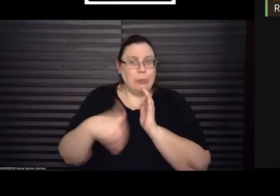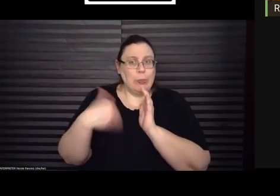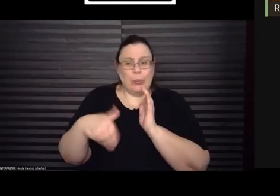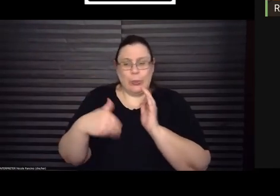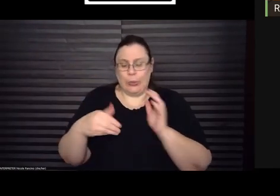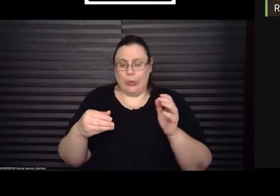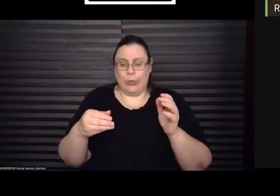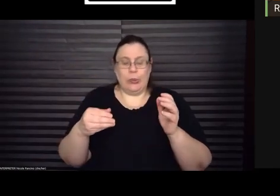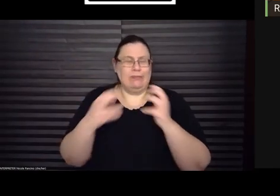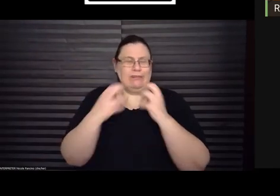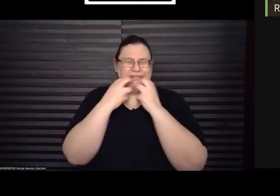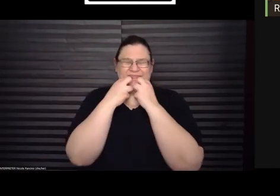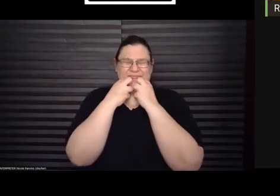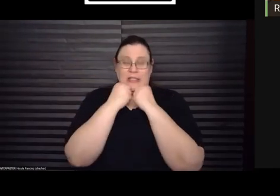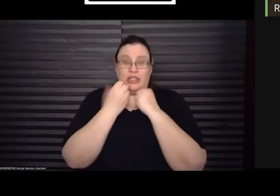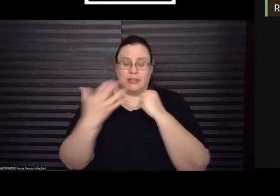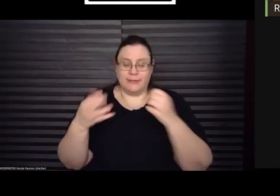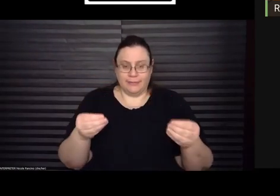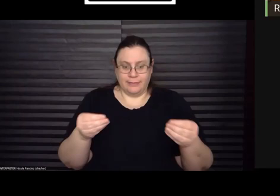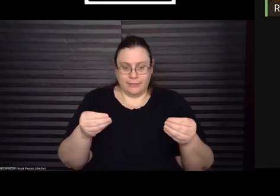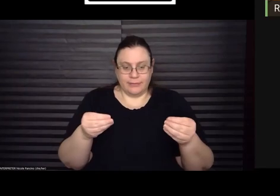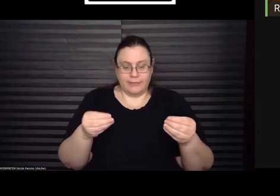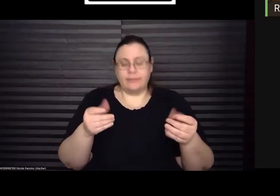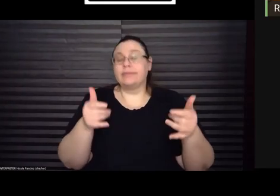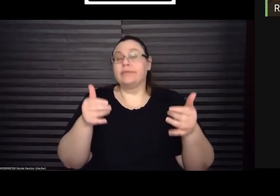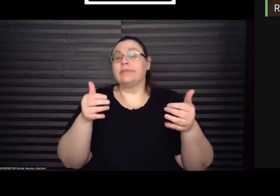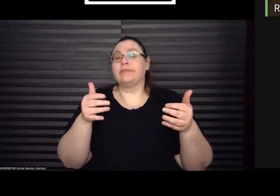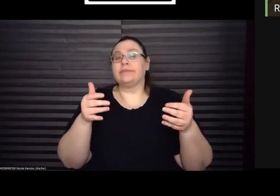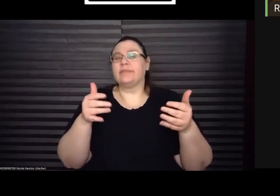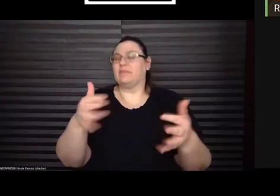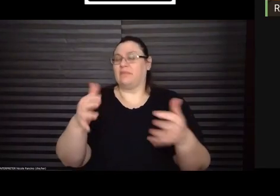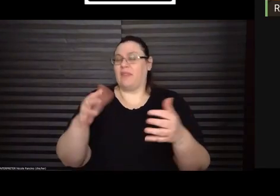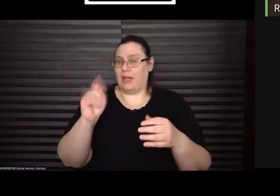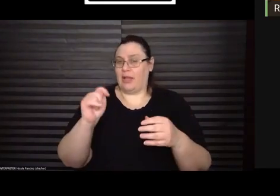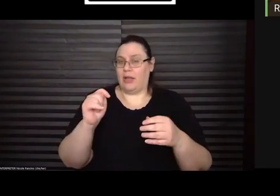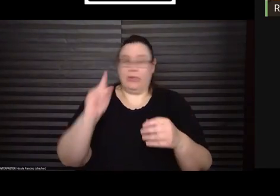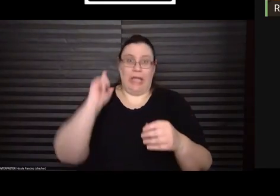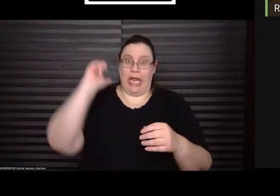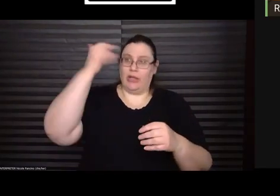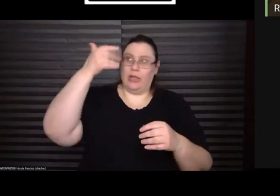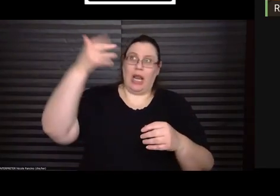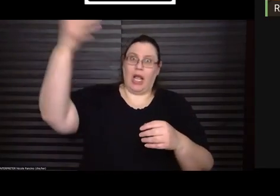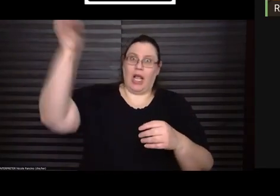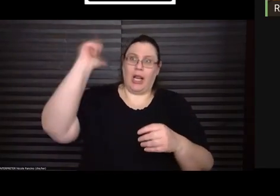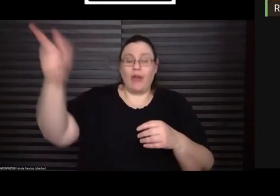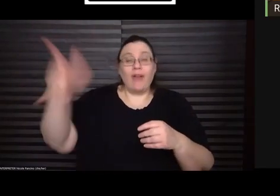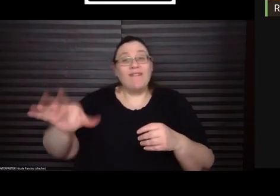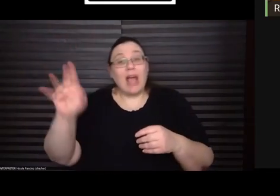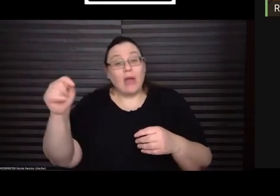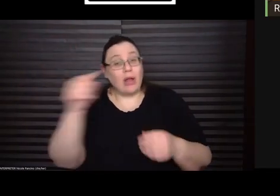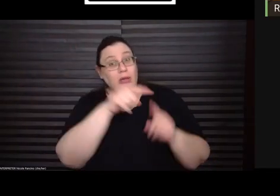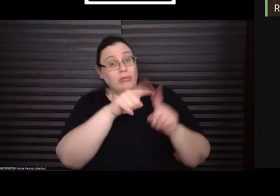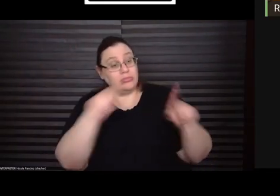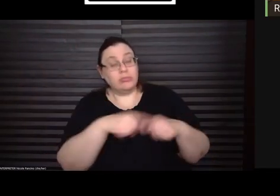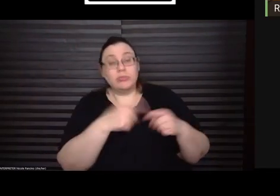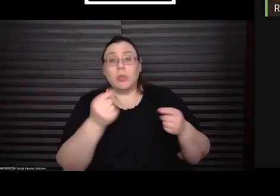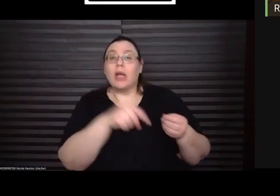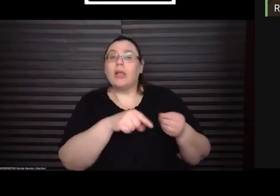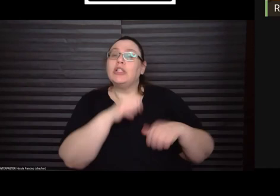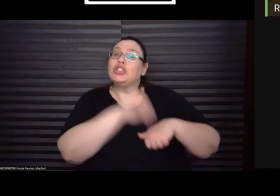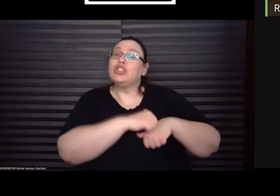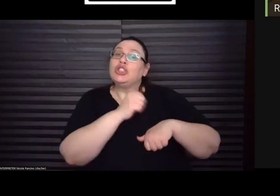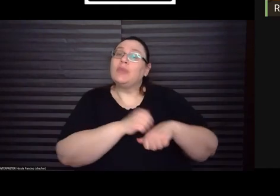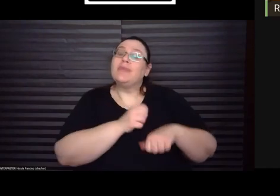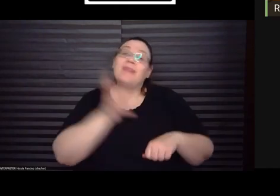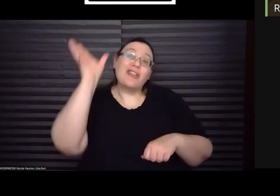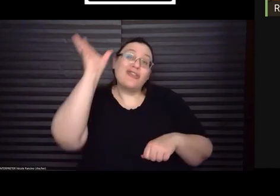were like, very precious things. But then I found out later on, much later on, that these were